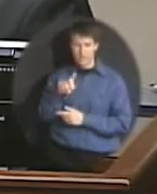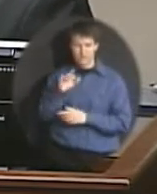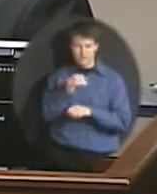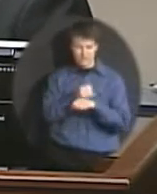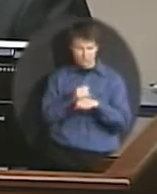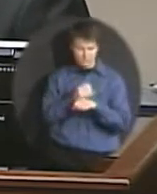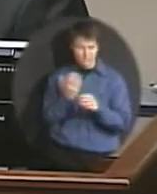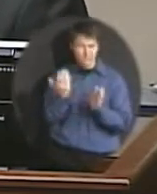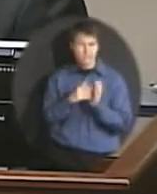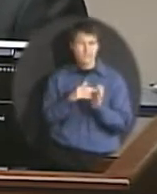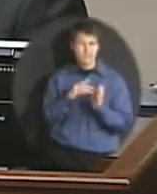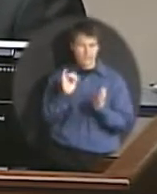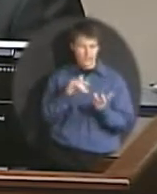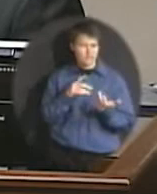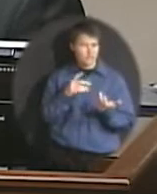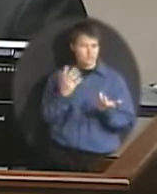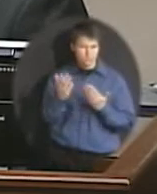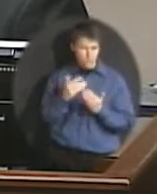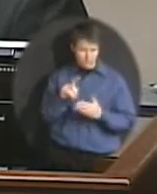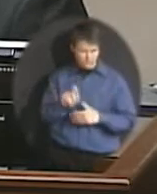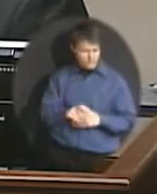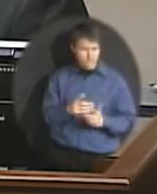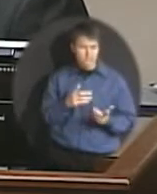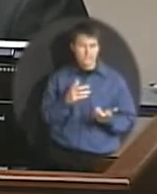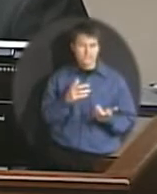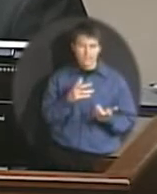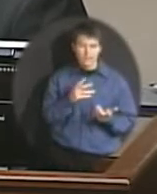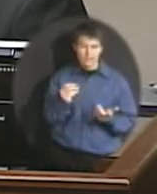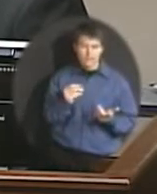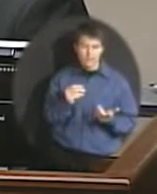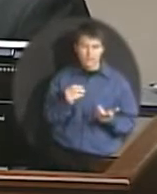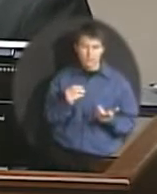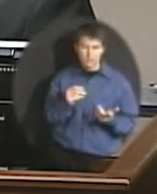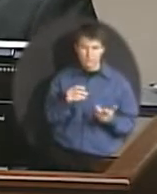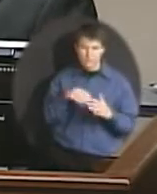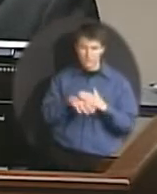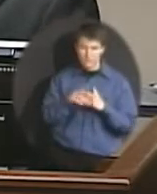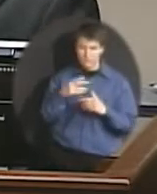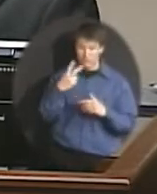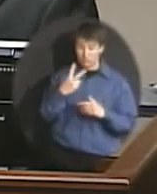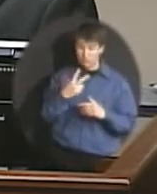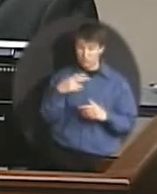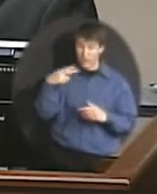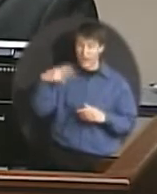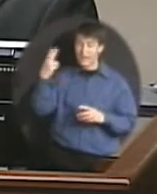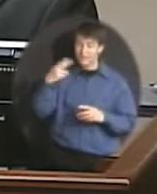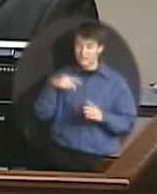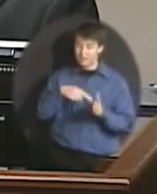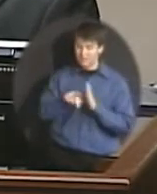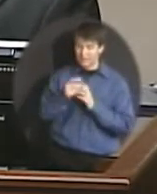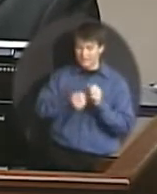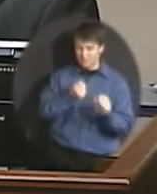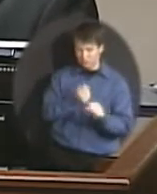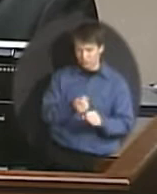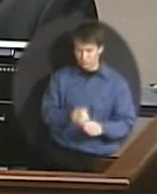again need-based, and we are entering into our 2 highest payment